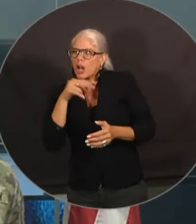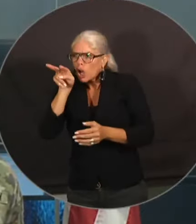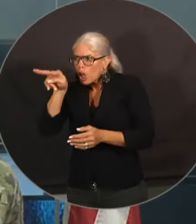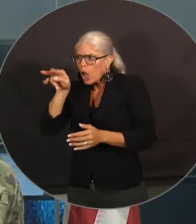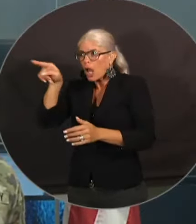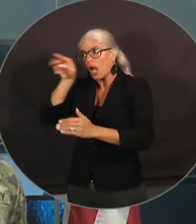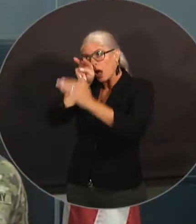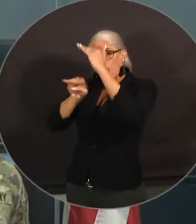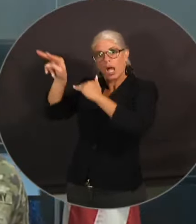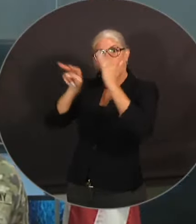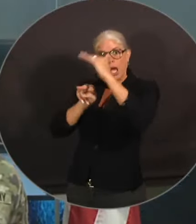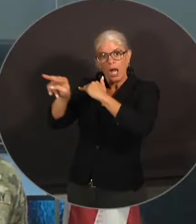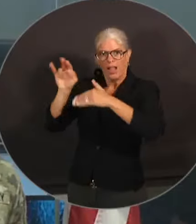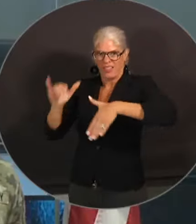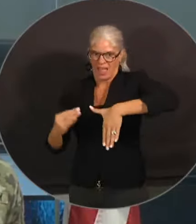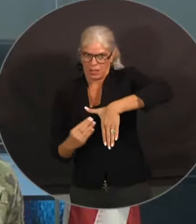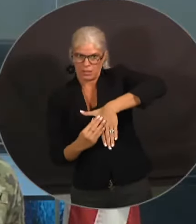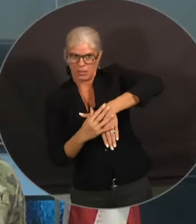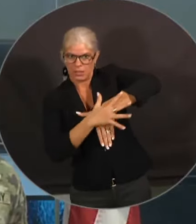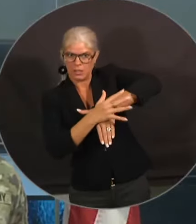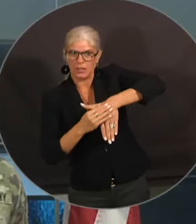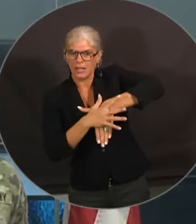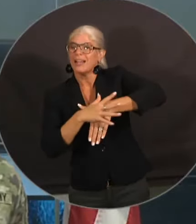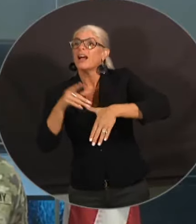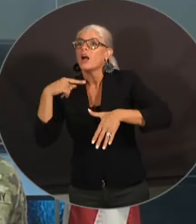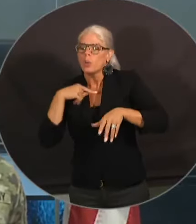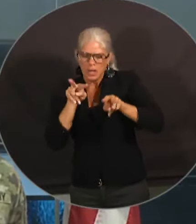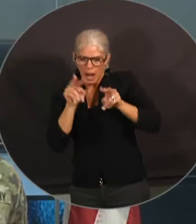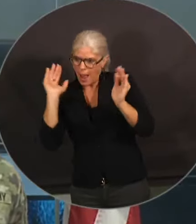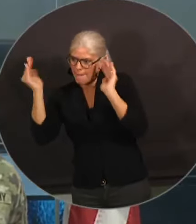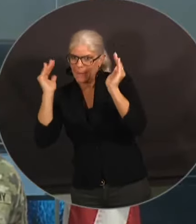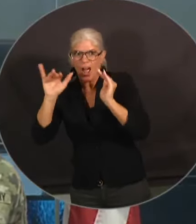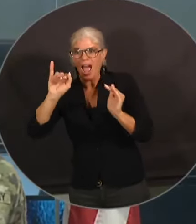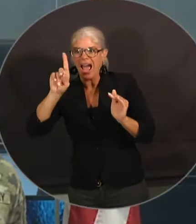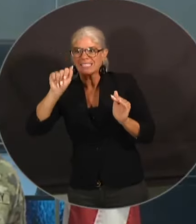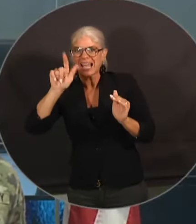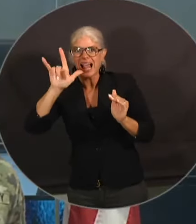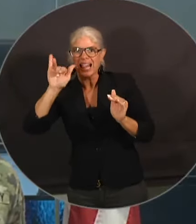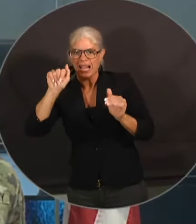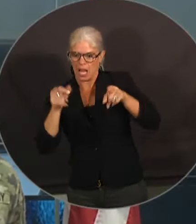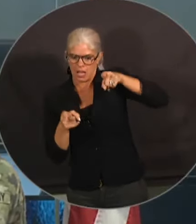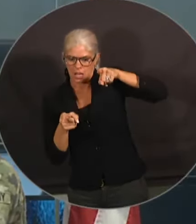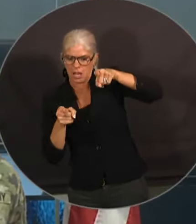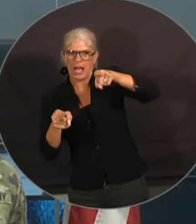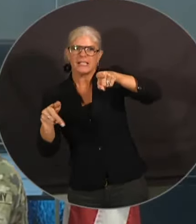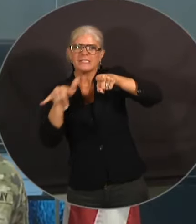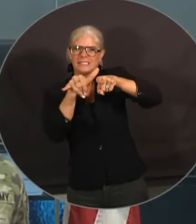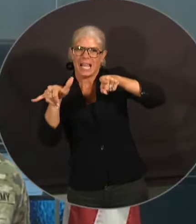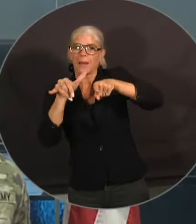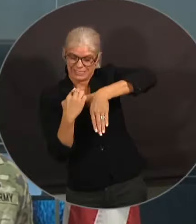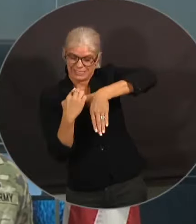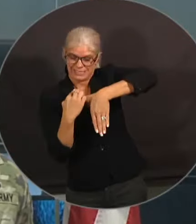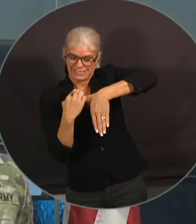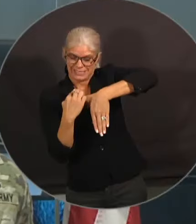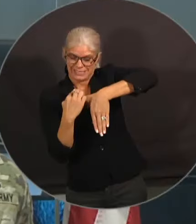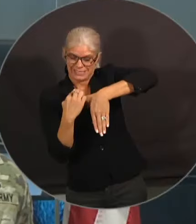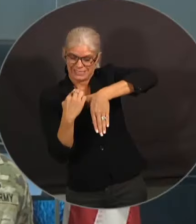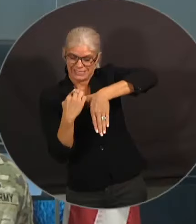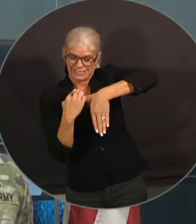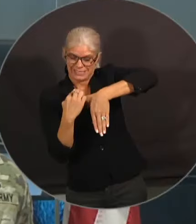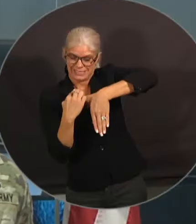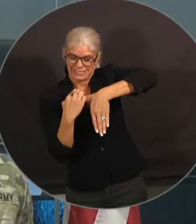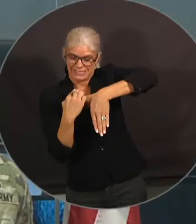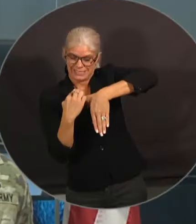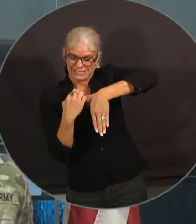that have it more on the Idalia track. I think the NHC's cone, I think they've they've been on the western side